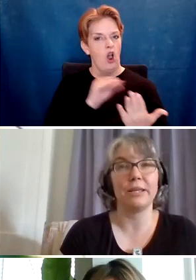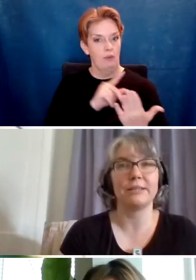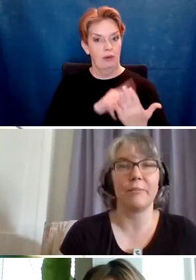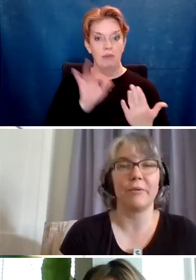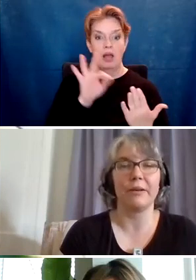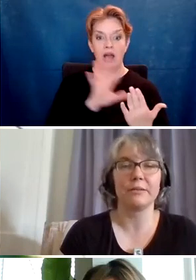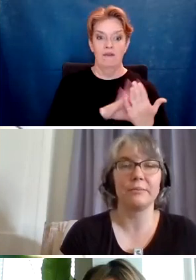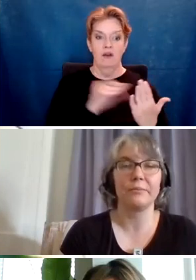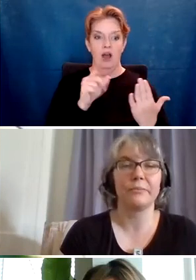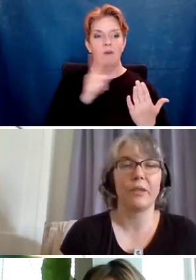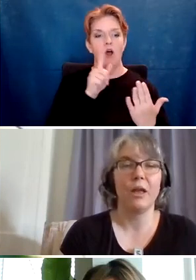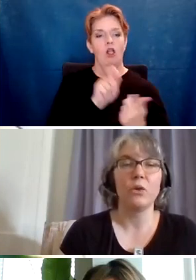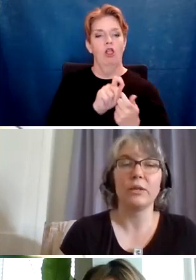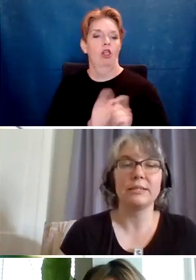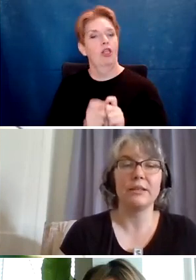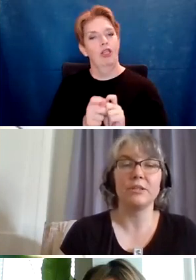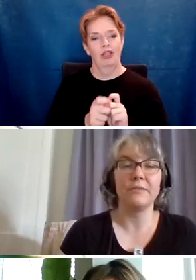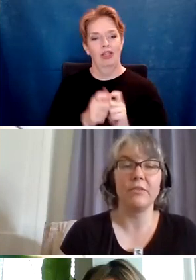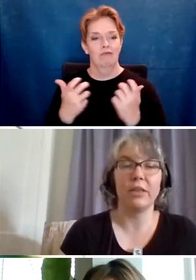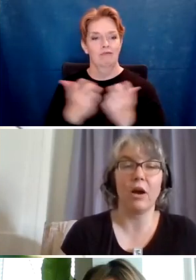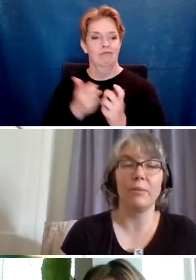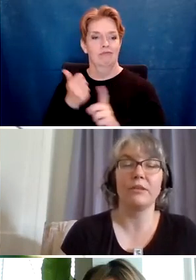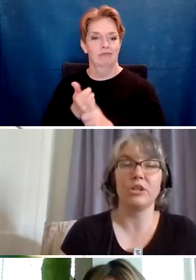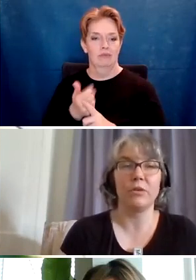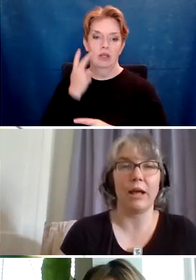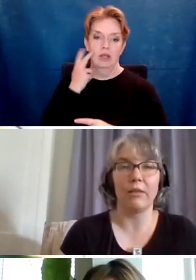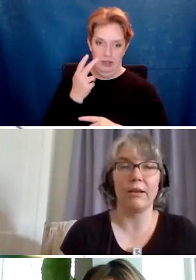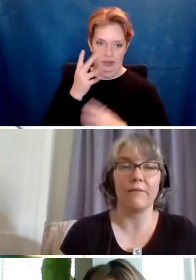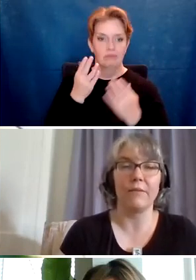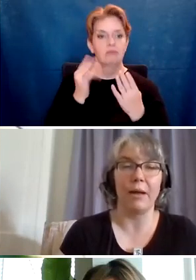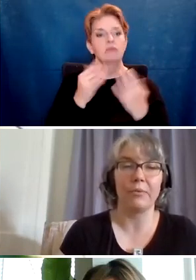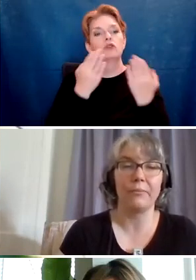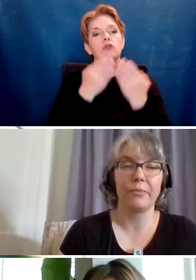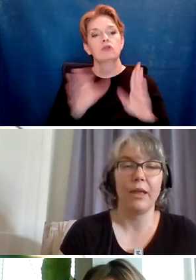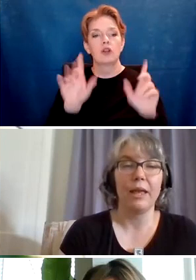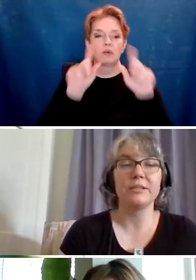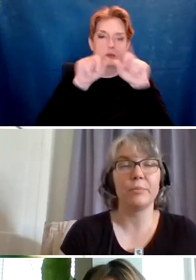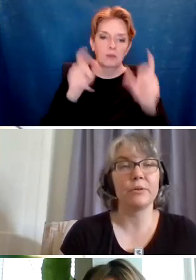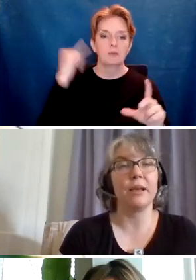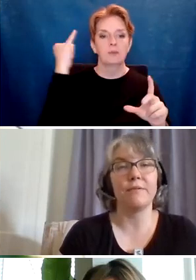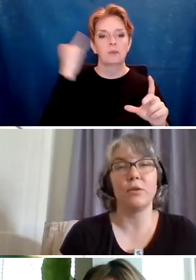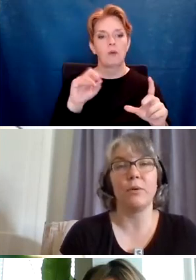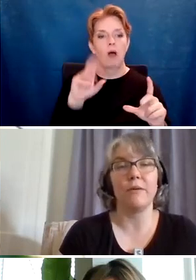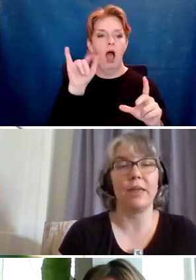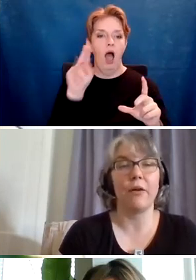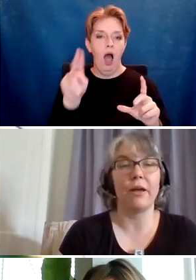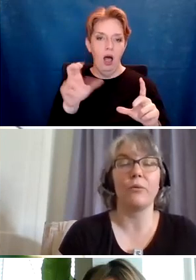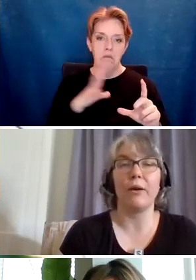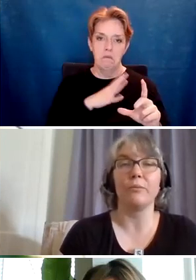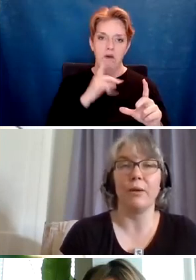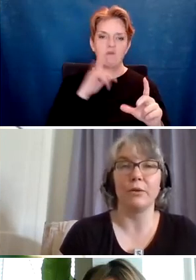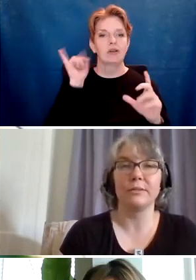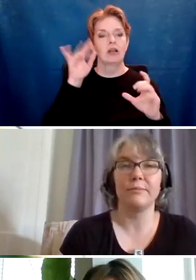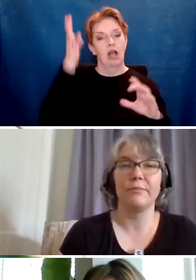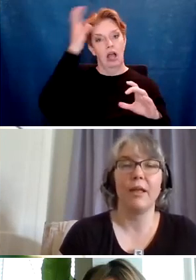her unique stamp on it. You can see that she faithfully copied the general outline of the map. It's a bird's eye view of the area